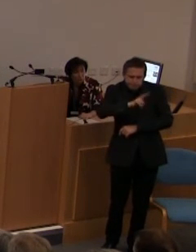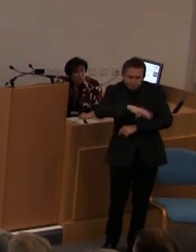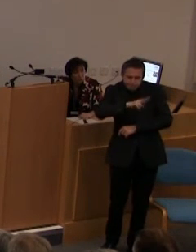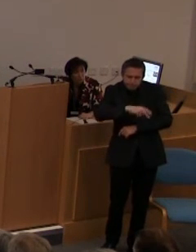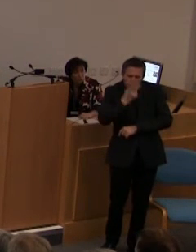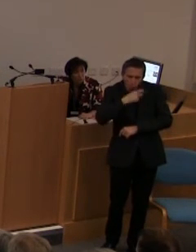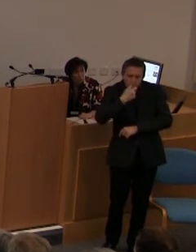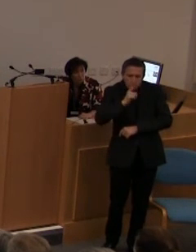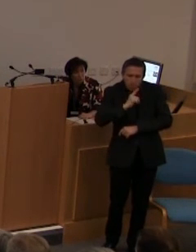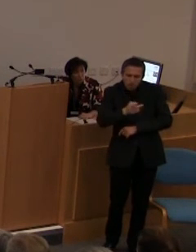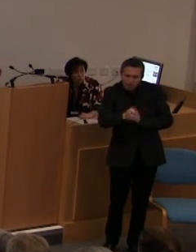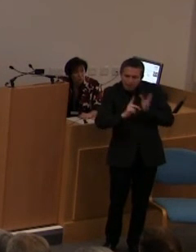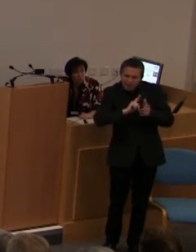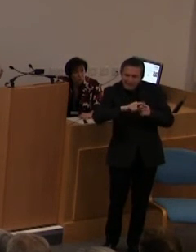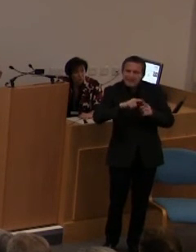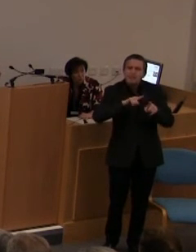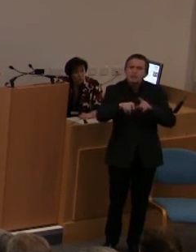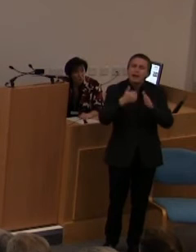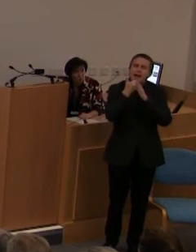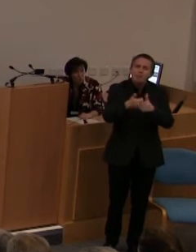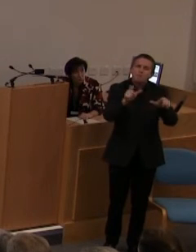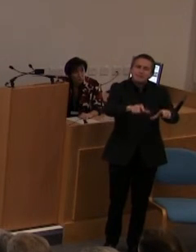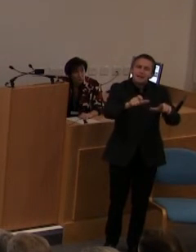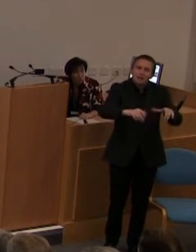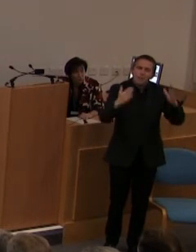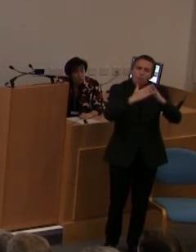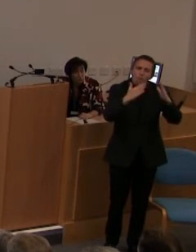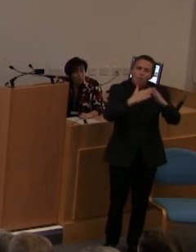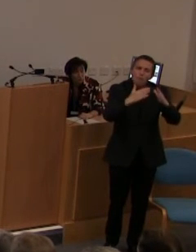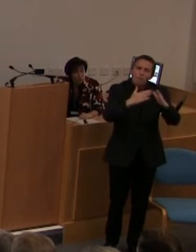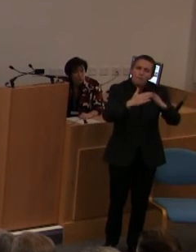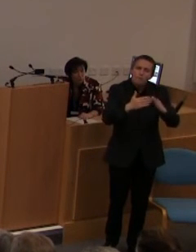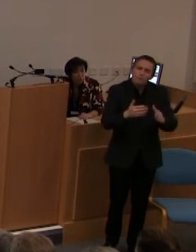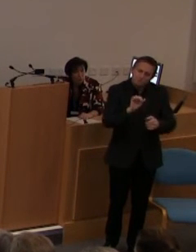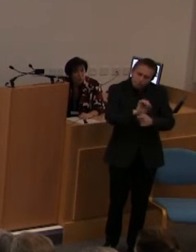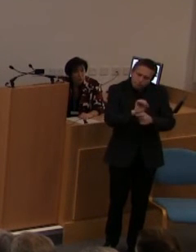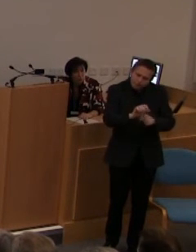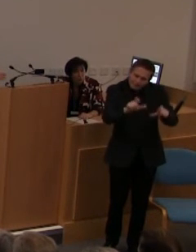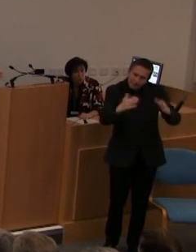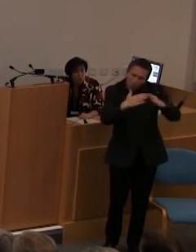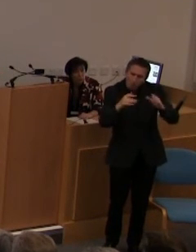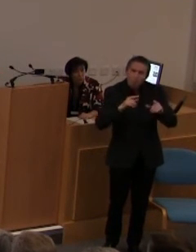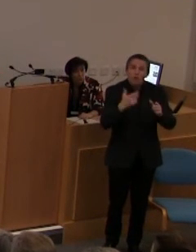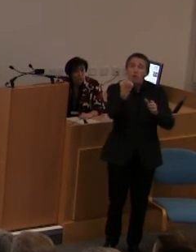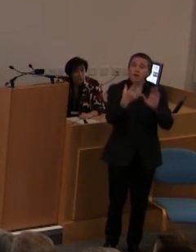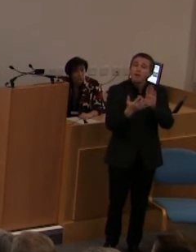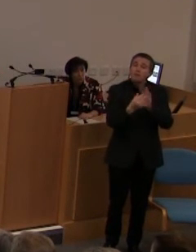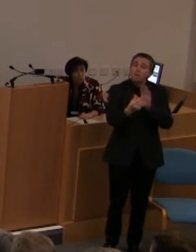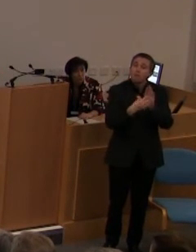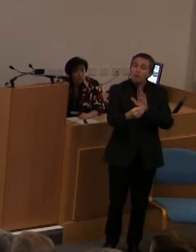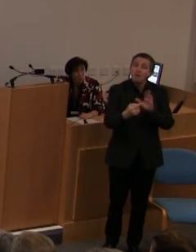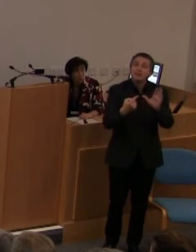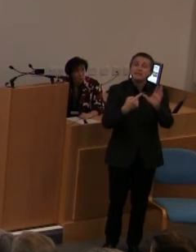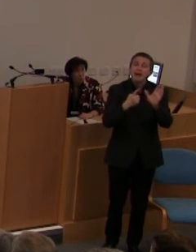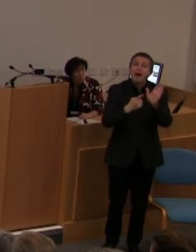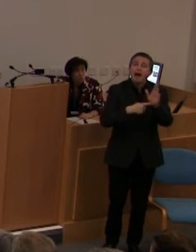of emergency services, supporting them in the community so that they don't need to come to hospital so often. And one example of that is the